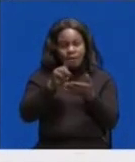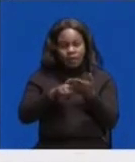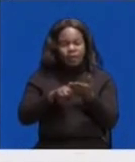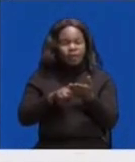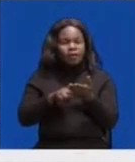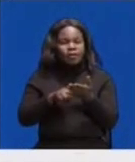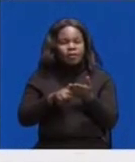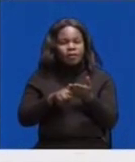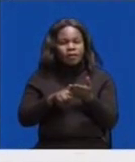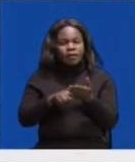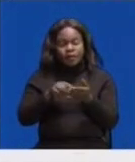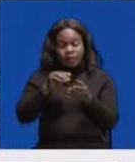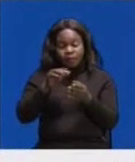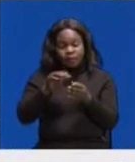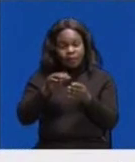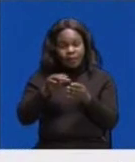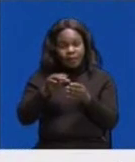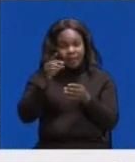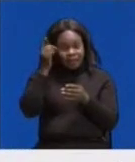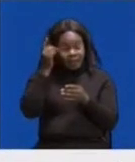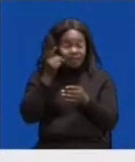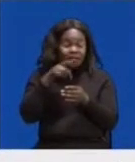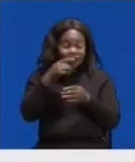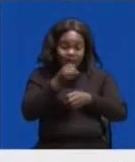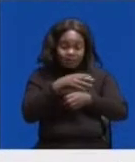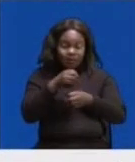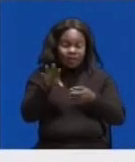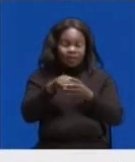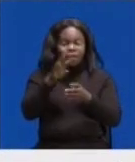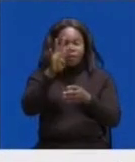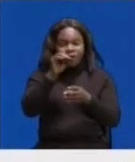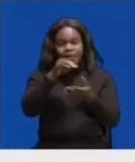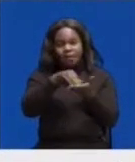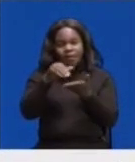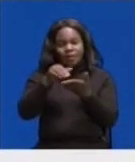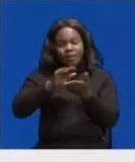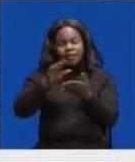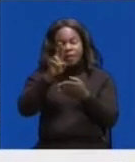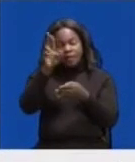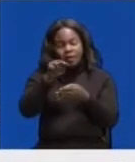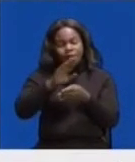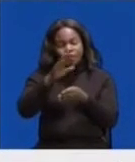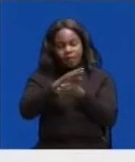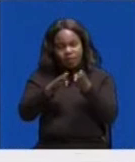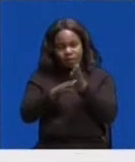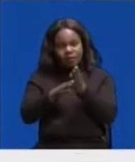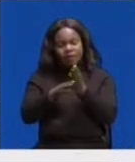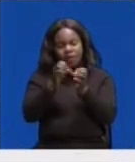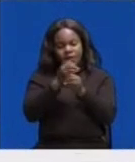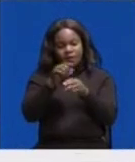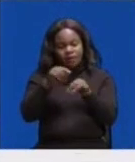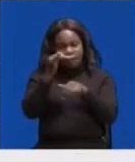Executive Officer Alan Davis says the investment includes $40 million for the construction stage set for this year